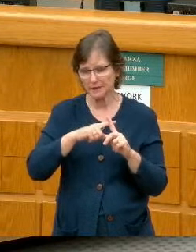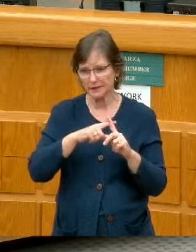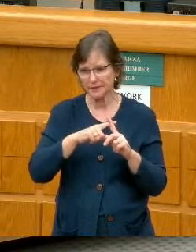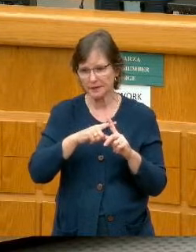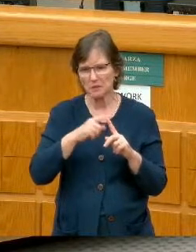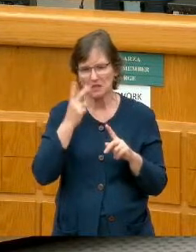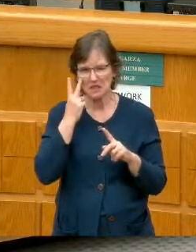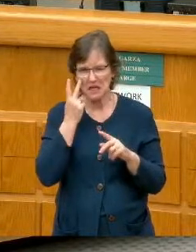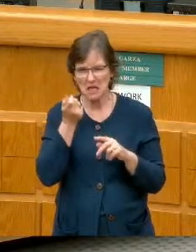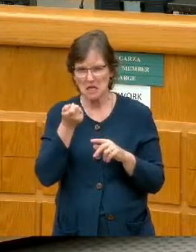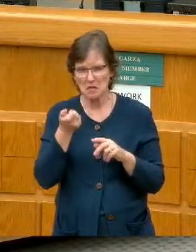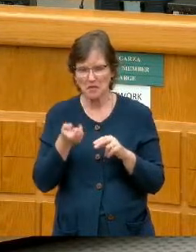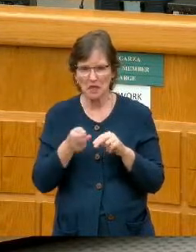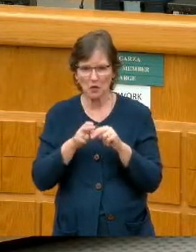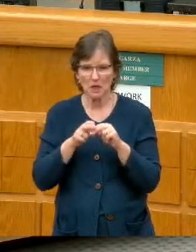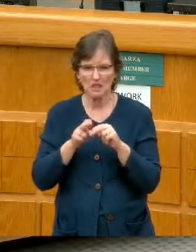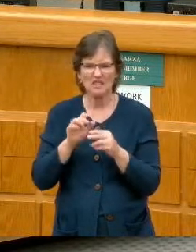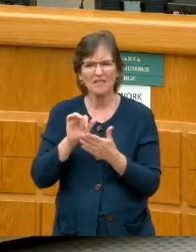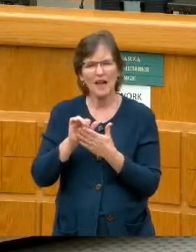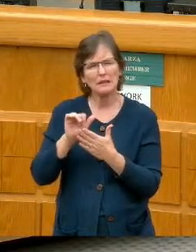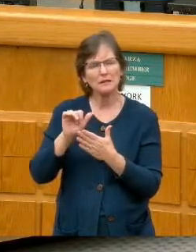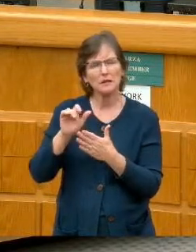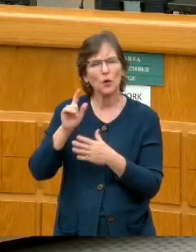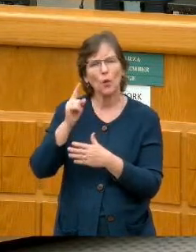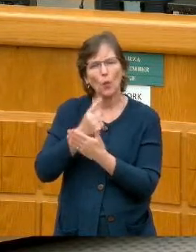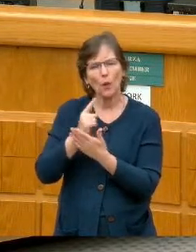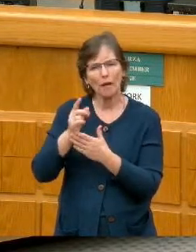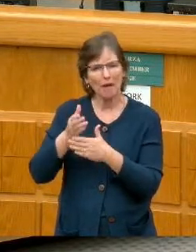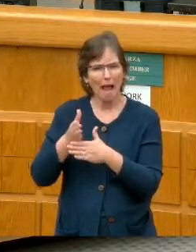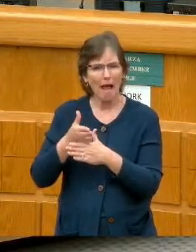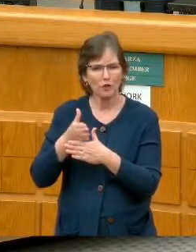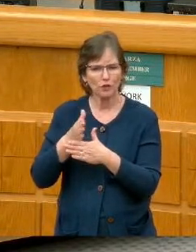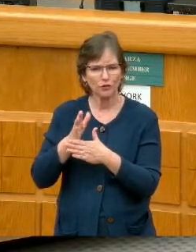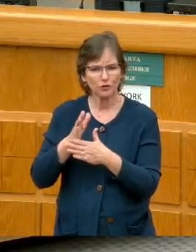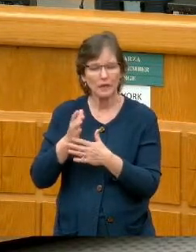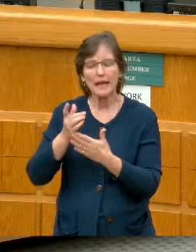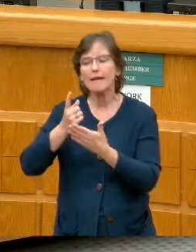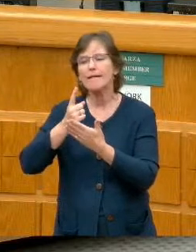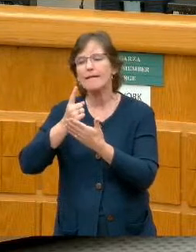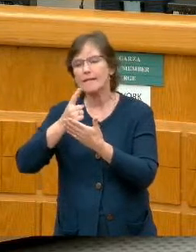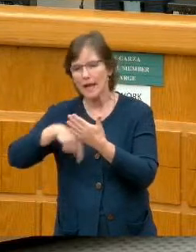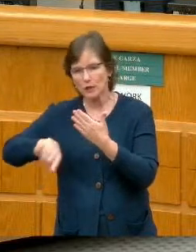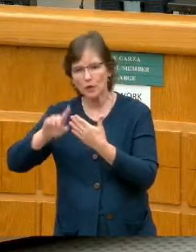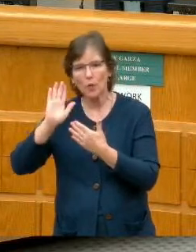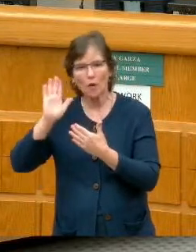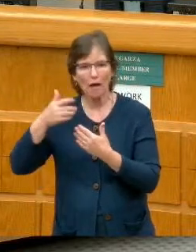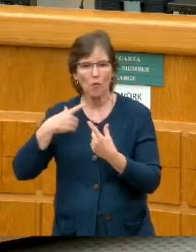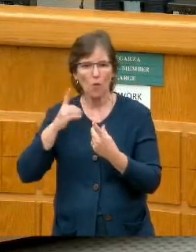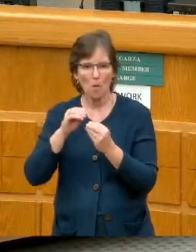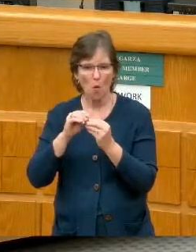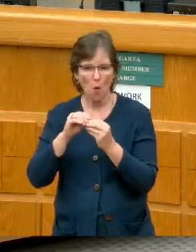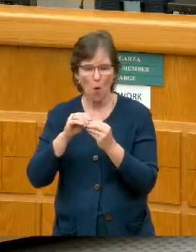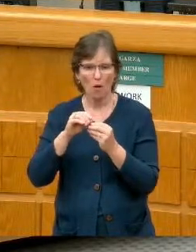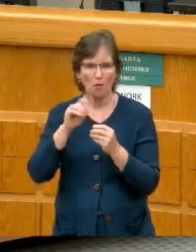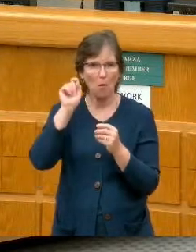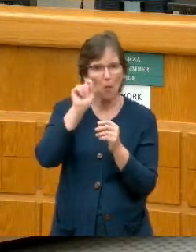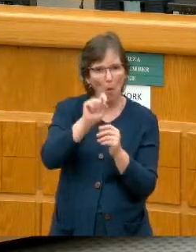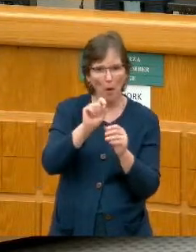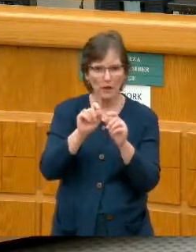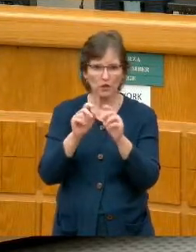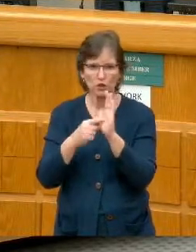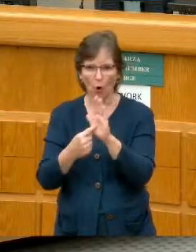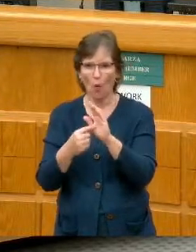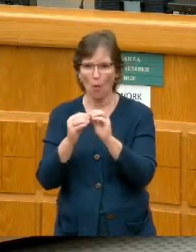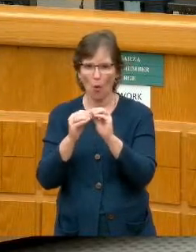These numbers are averages over a week, so next week we'll get another data point to stick on there. Universities and junior colleges, they're